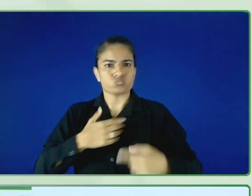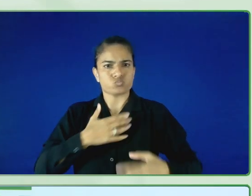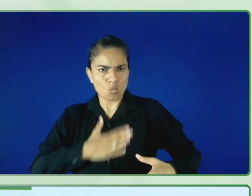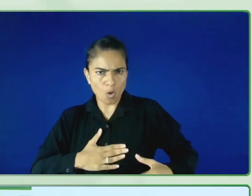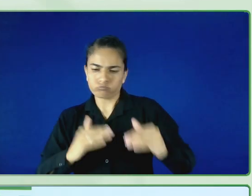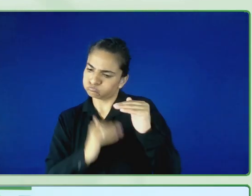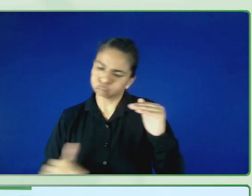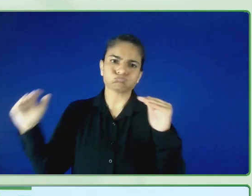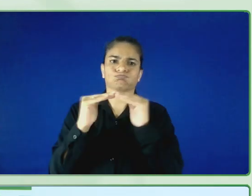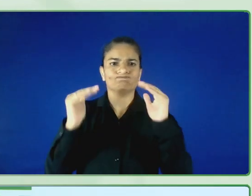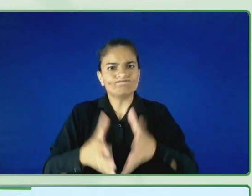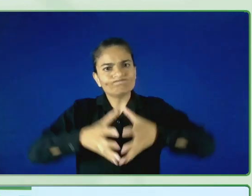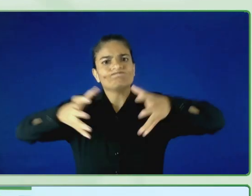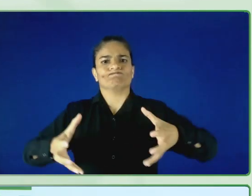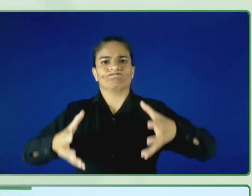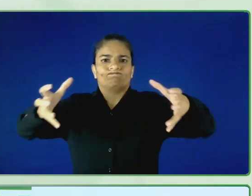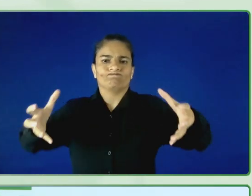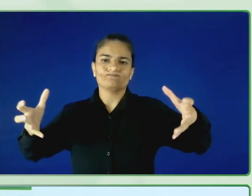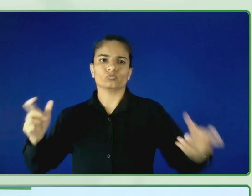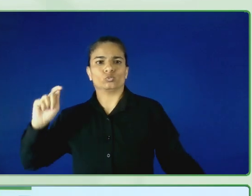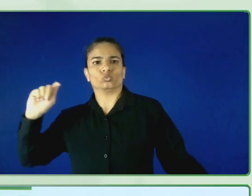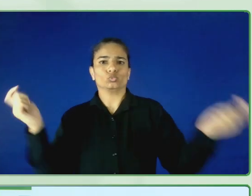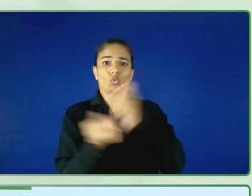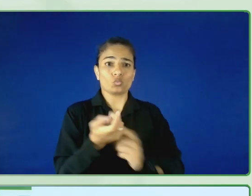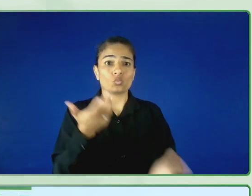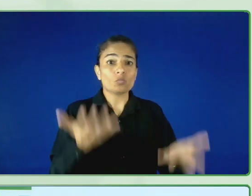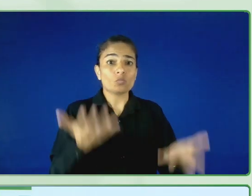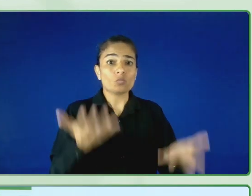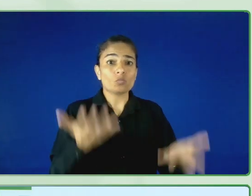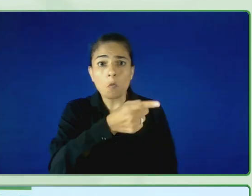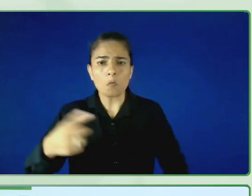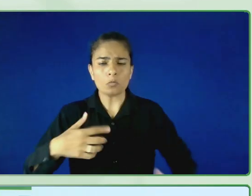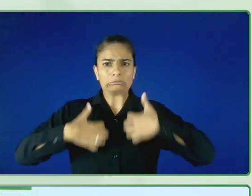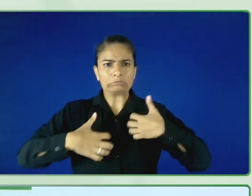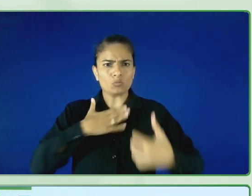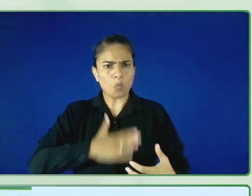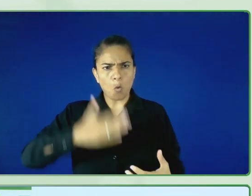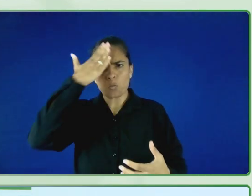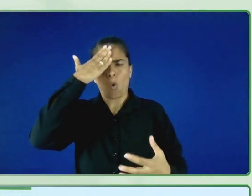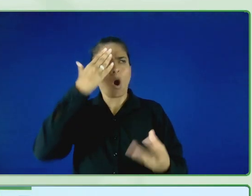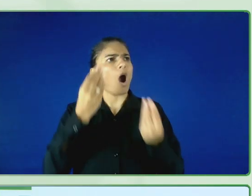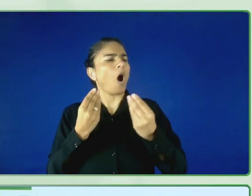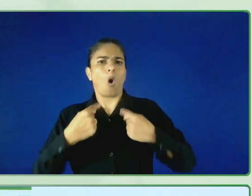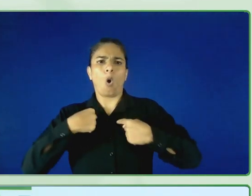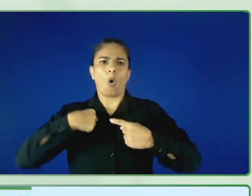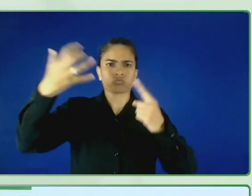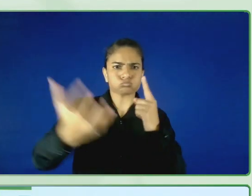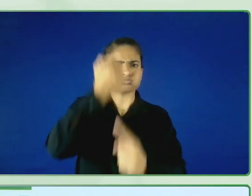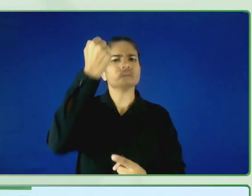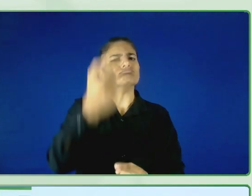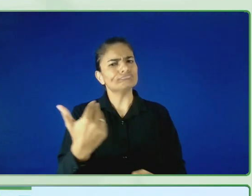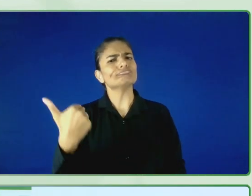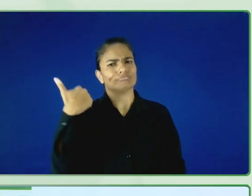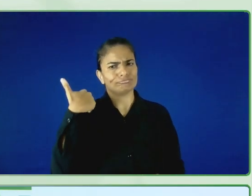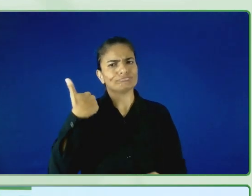taken and done this, please feel free to say hello to me and drop me a message, and let's have this conversation. Let's see if we can